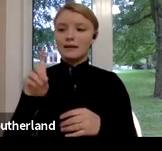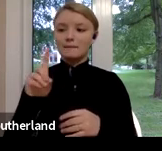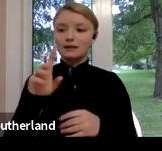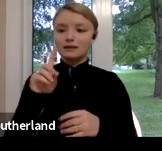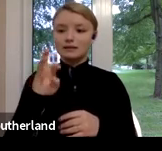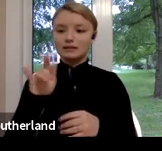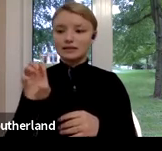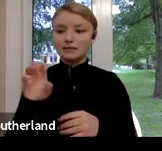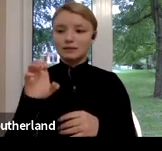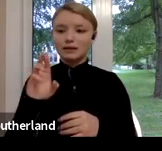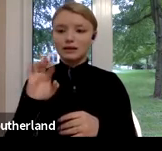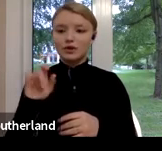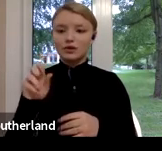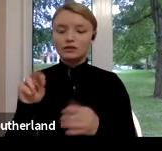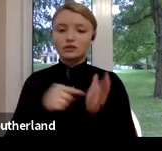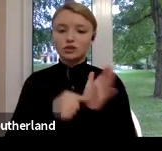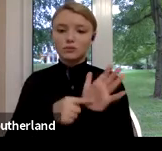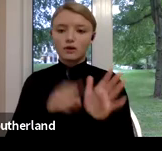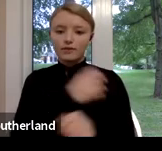Red.